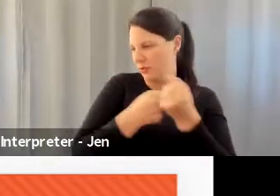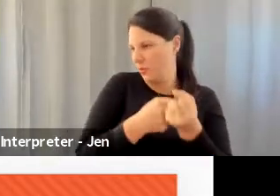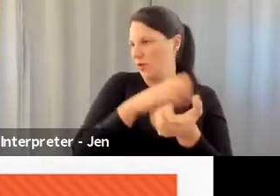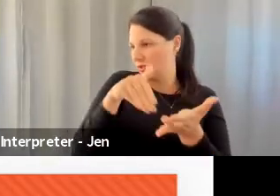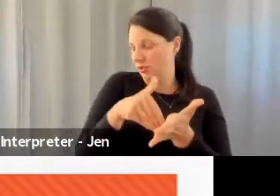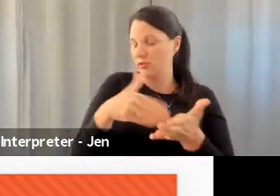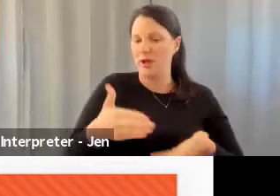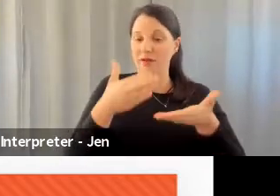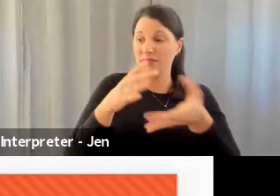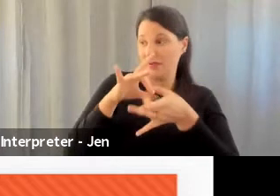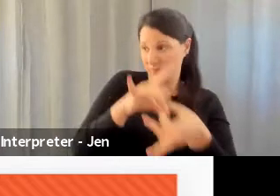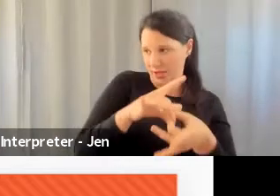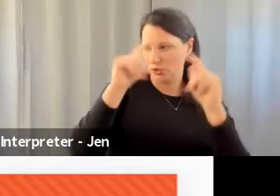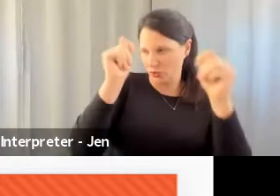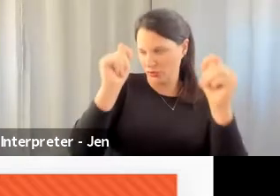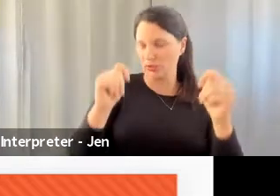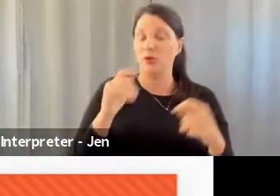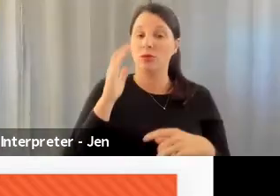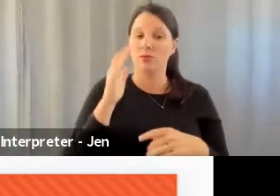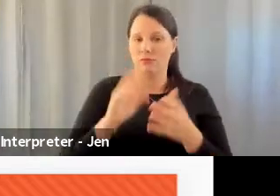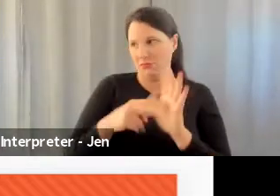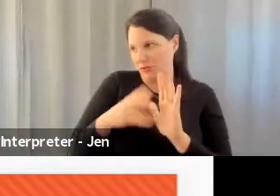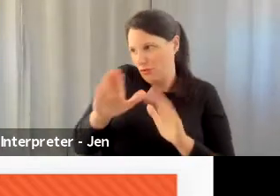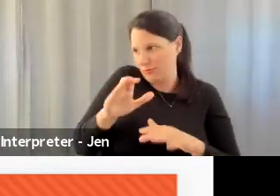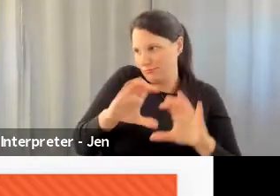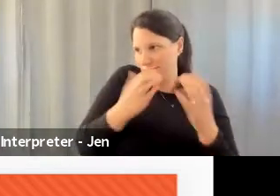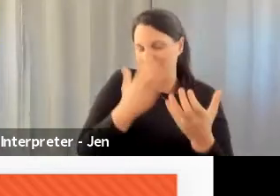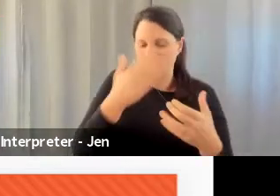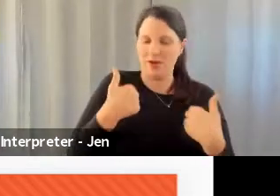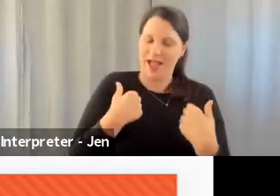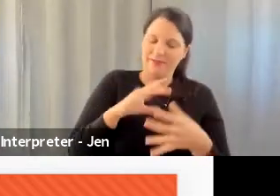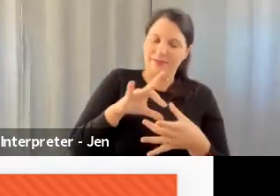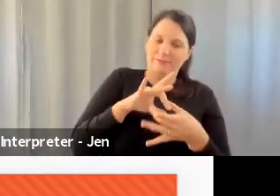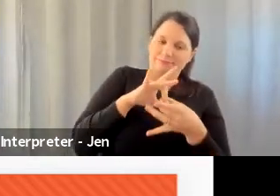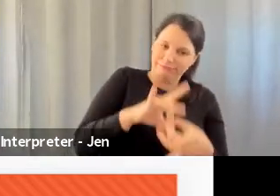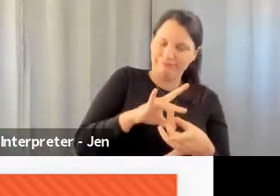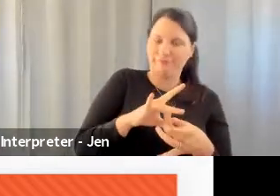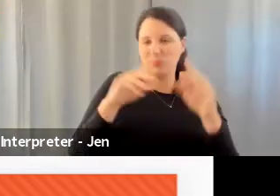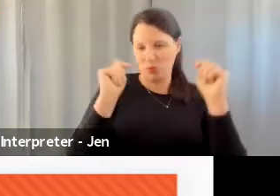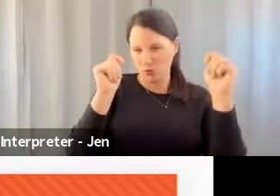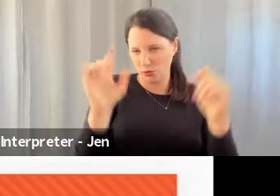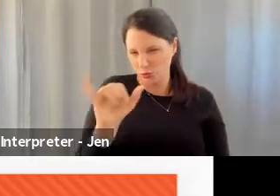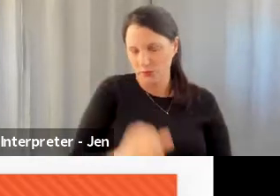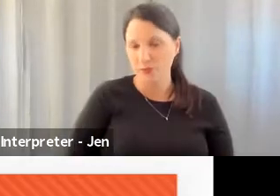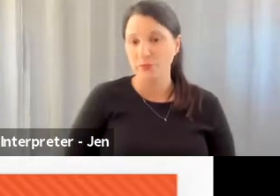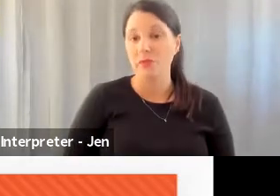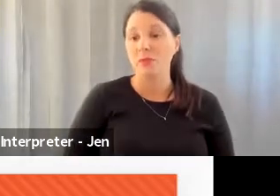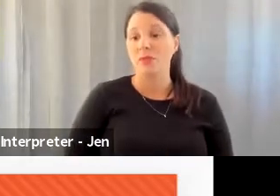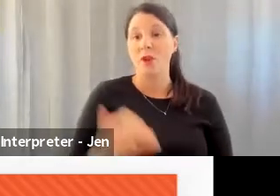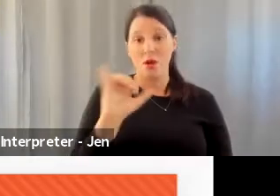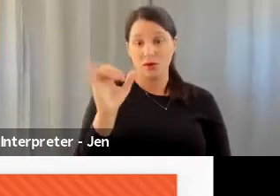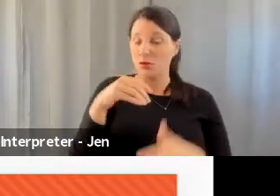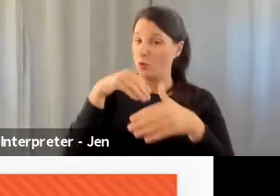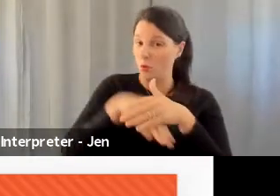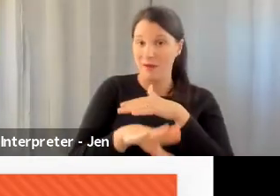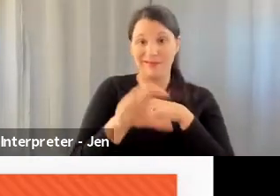can you'll have a tutor inside your English classes to best assist you with your specific assignments. We also offer walk-in tutoring, so you can just work with